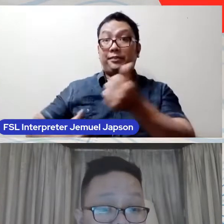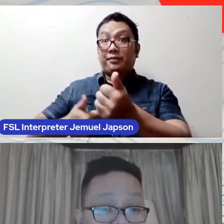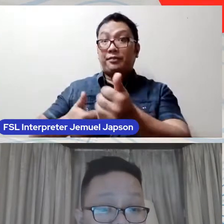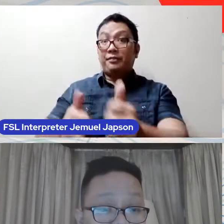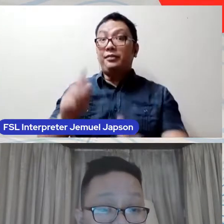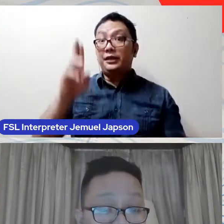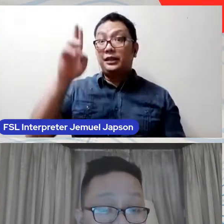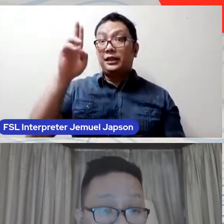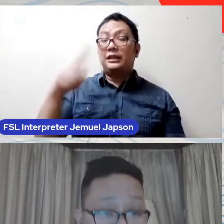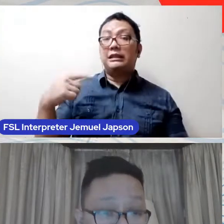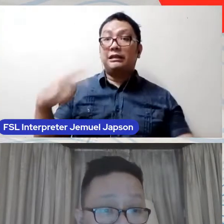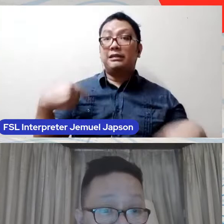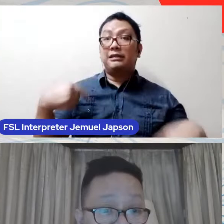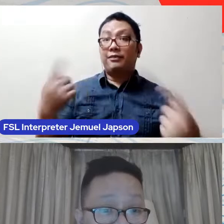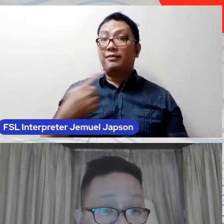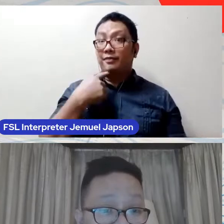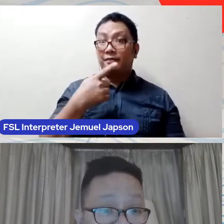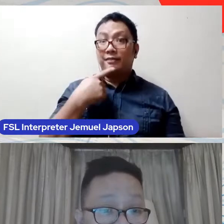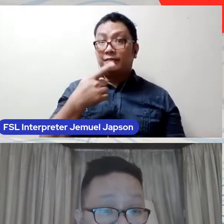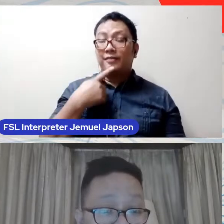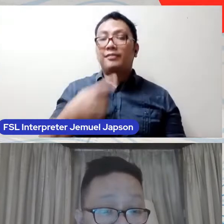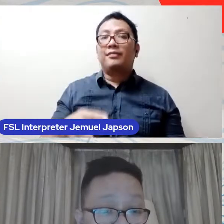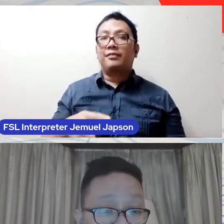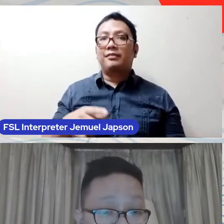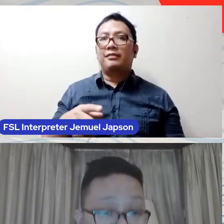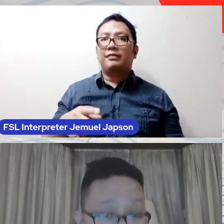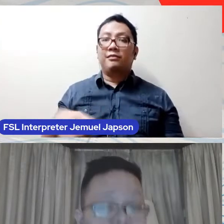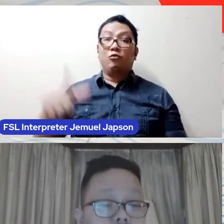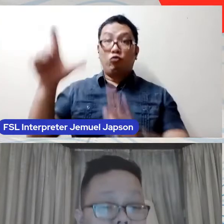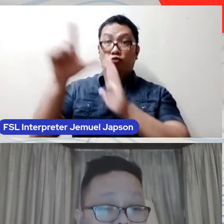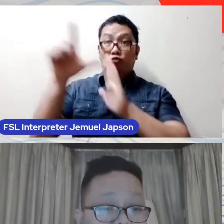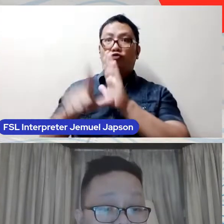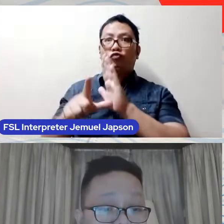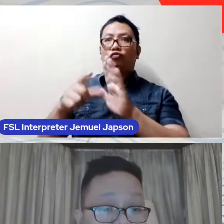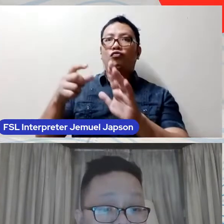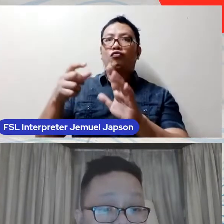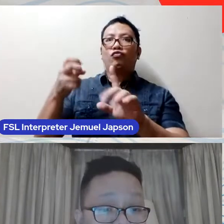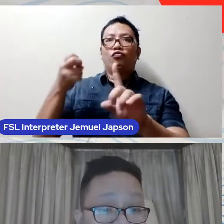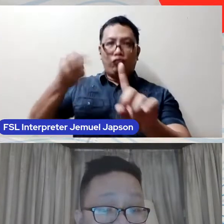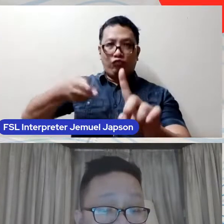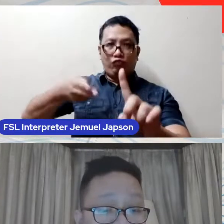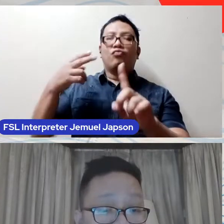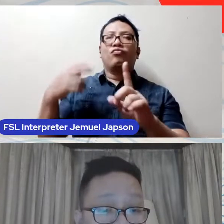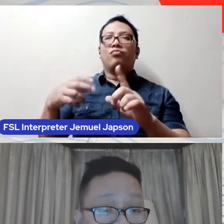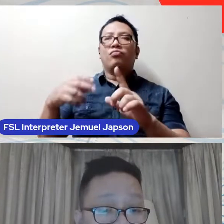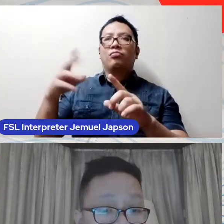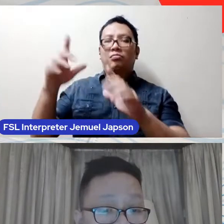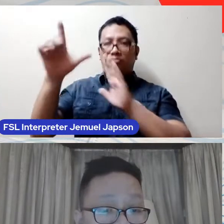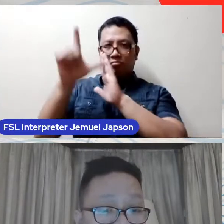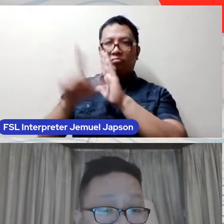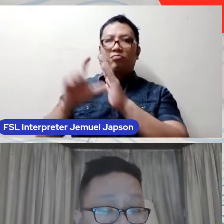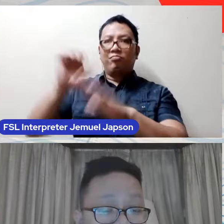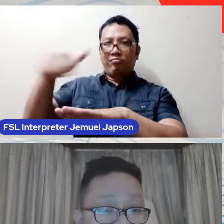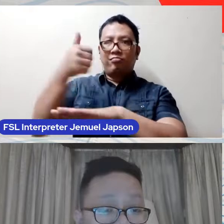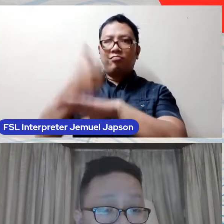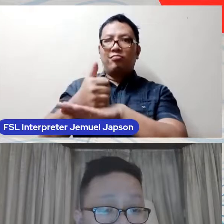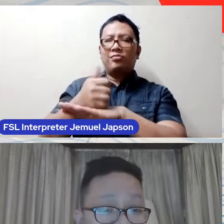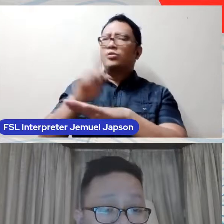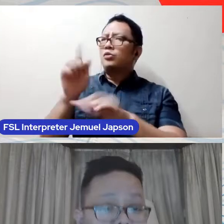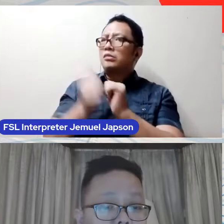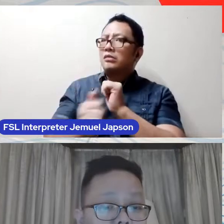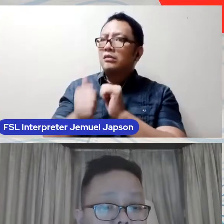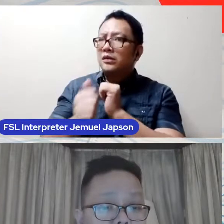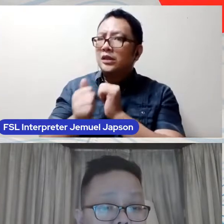since it was mentioned a while ago that it is law mandated, let me just ask, parang what does this mean